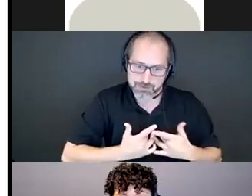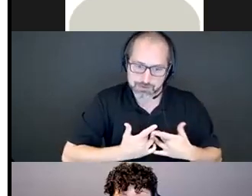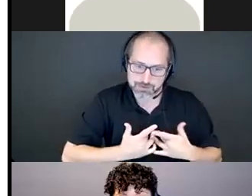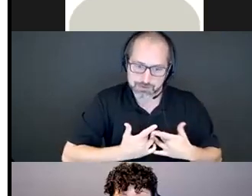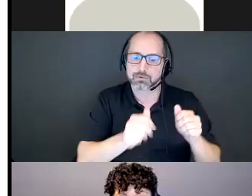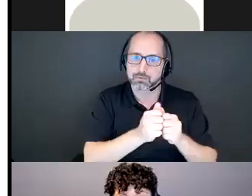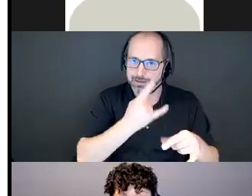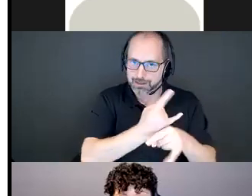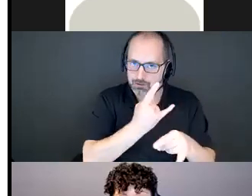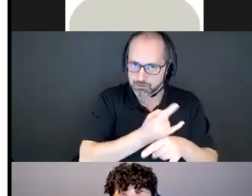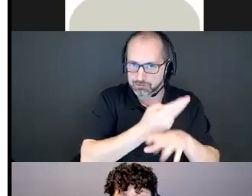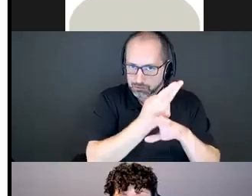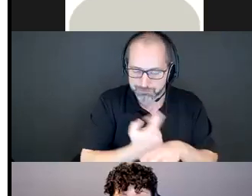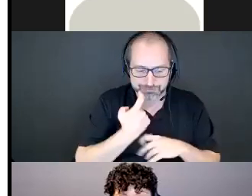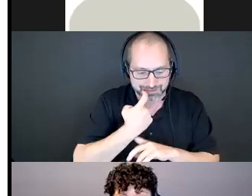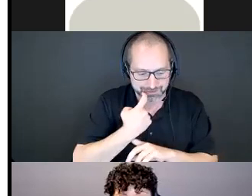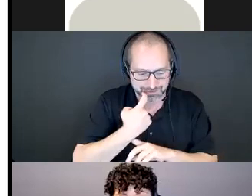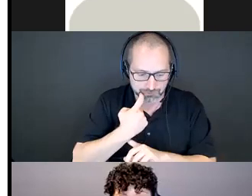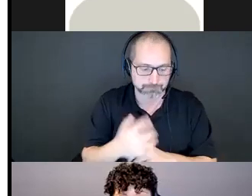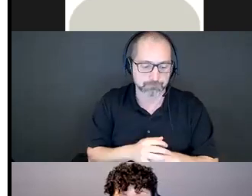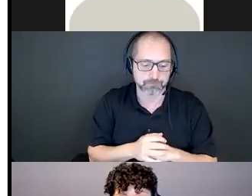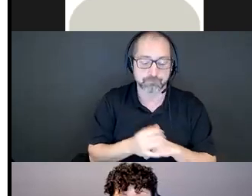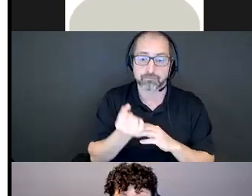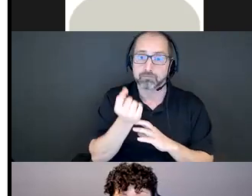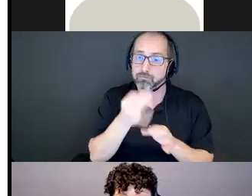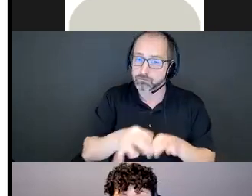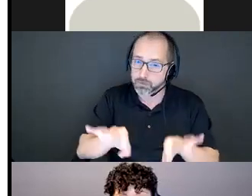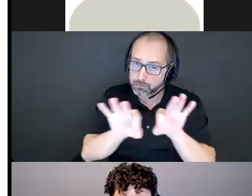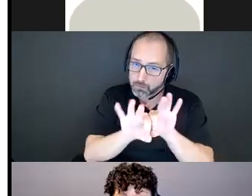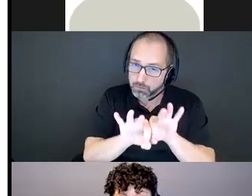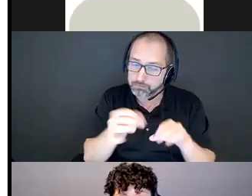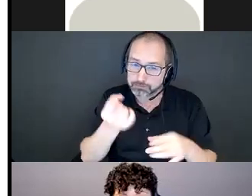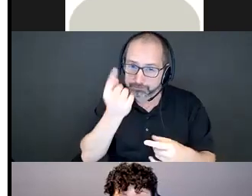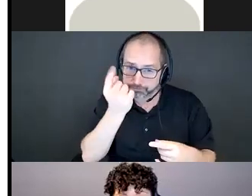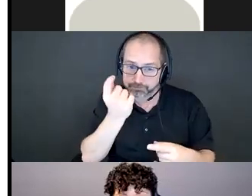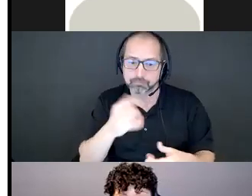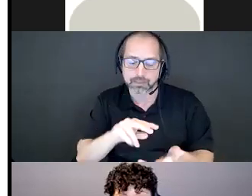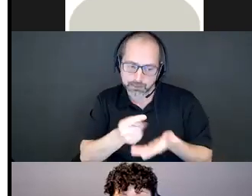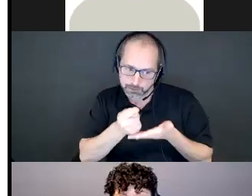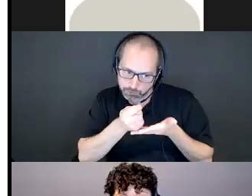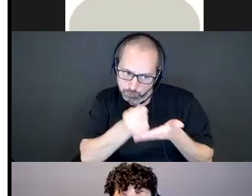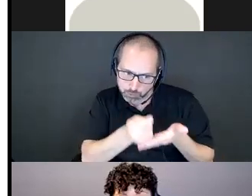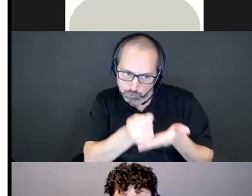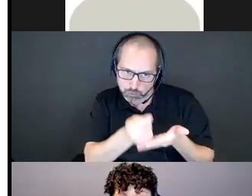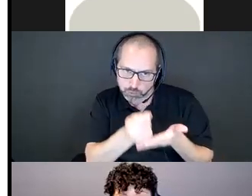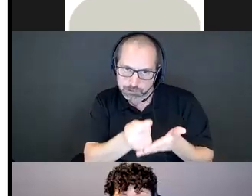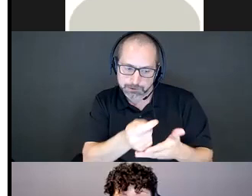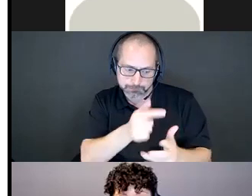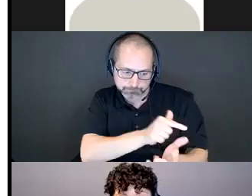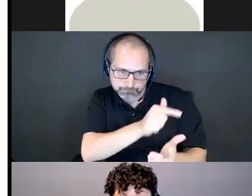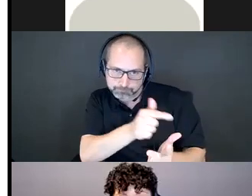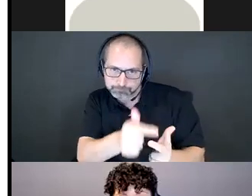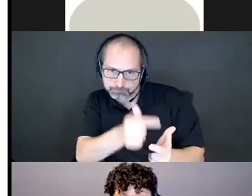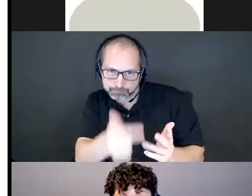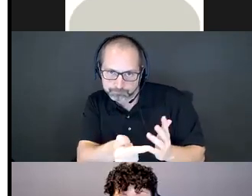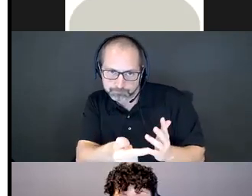alcohol use disorder. So the key message here is that you need to treat concurrently to look at depression and